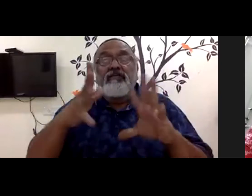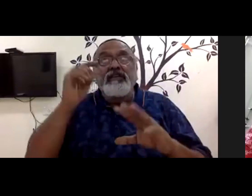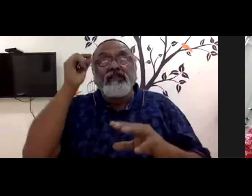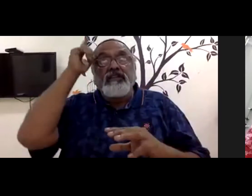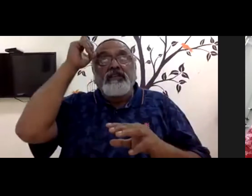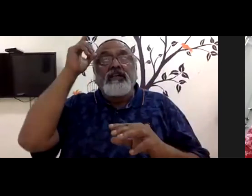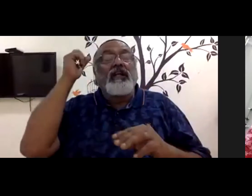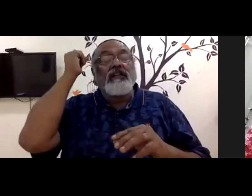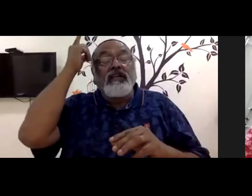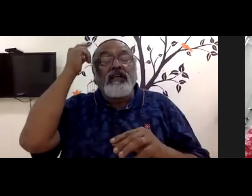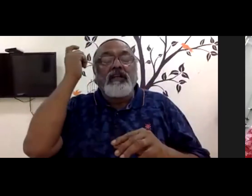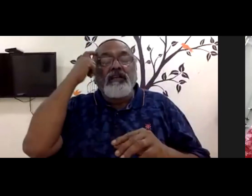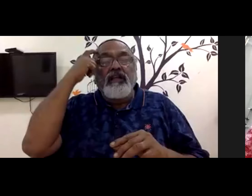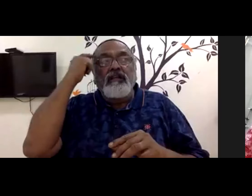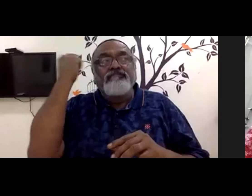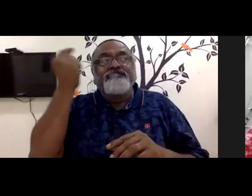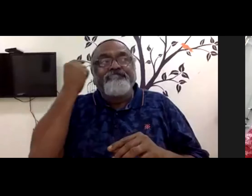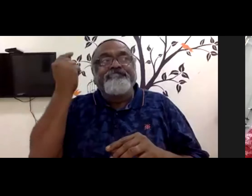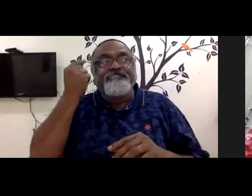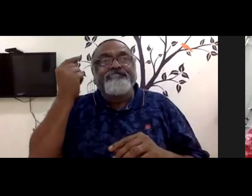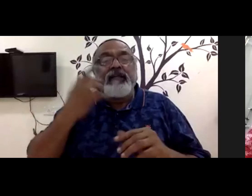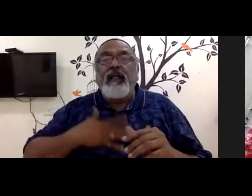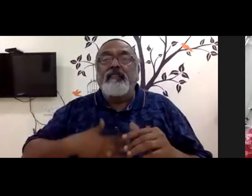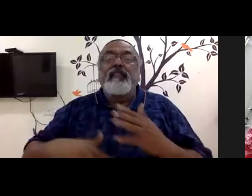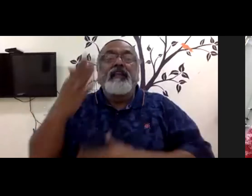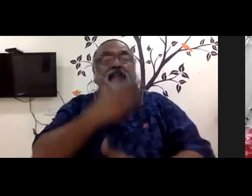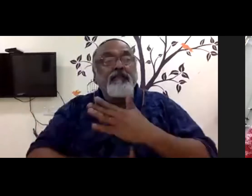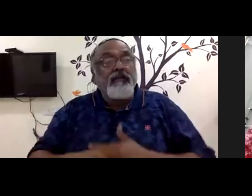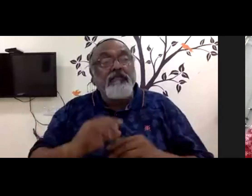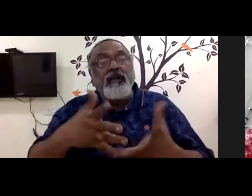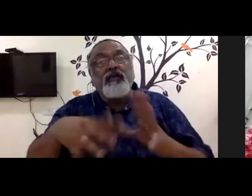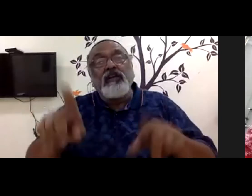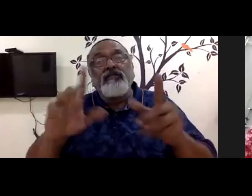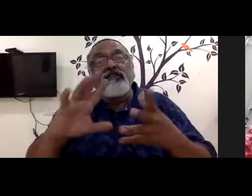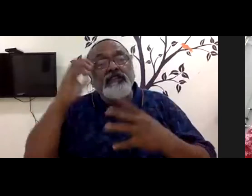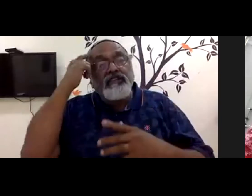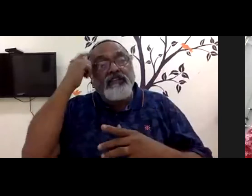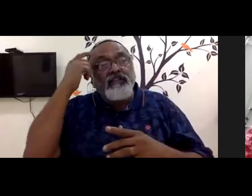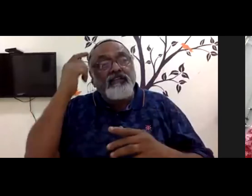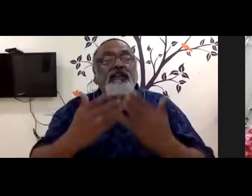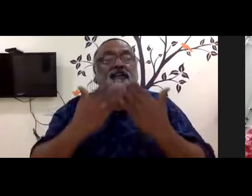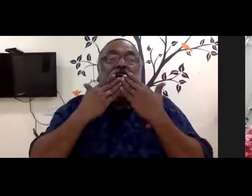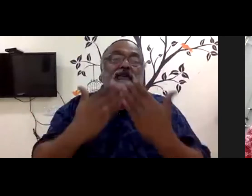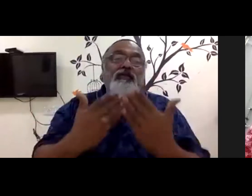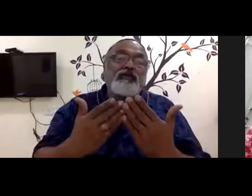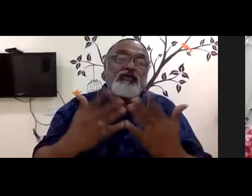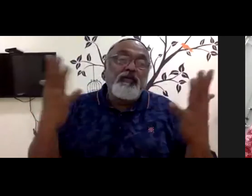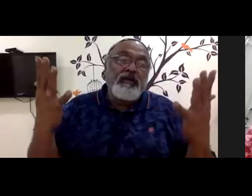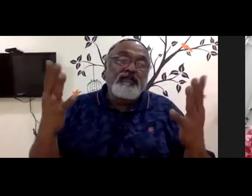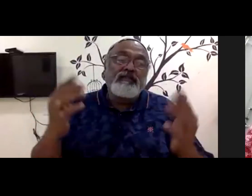disability, which made you think. Thank you very much for the opportunity. All the best for your